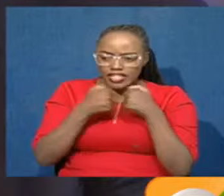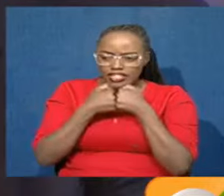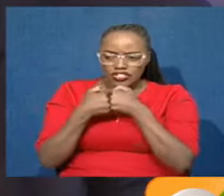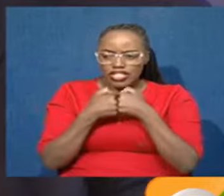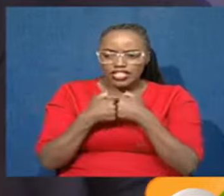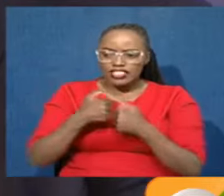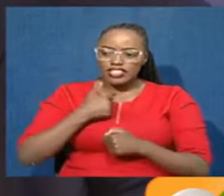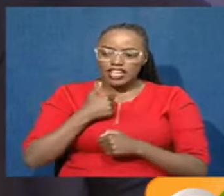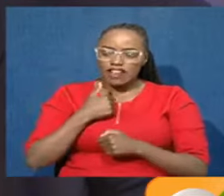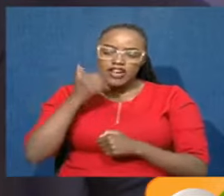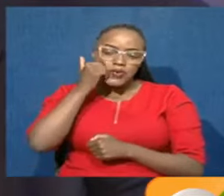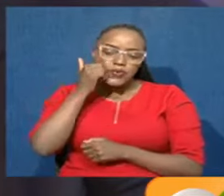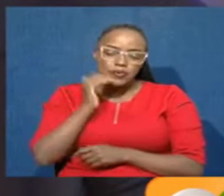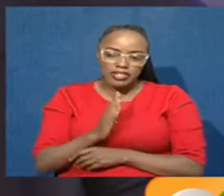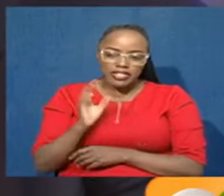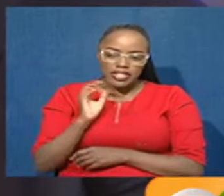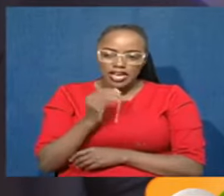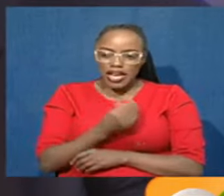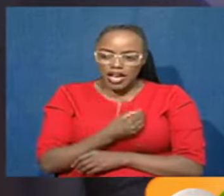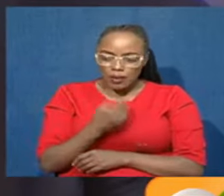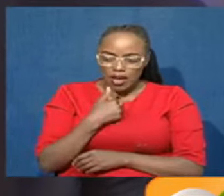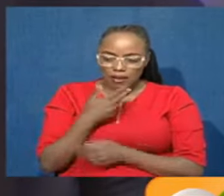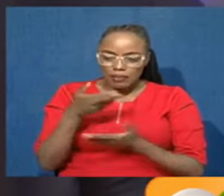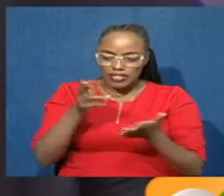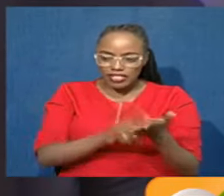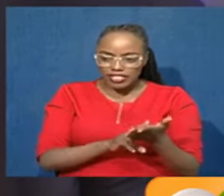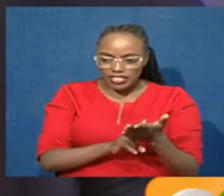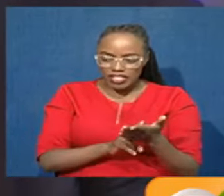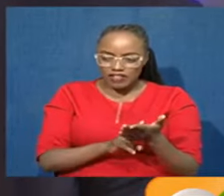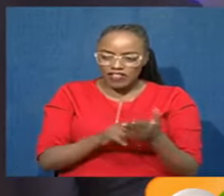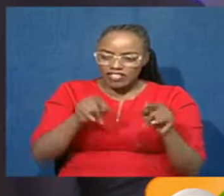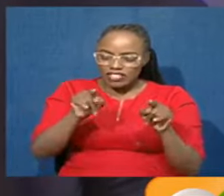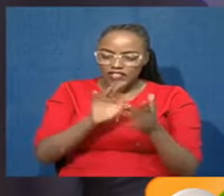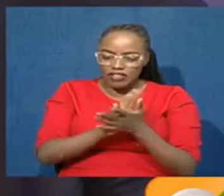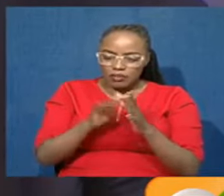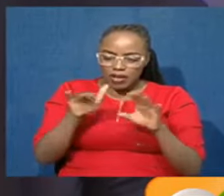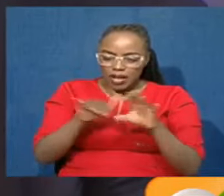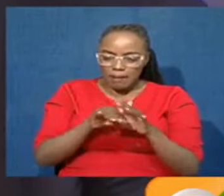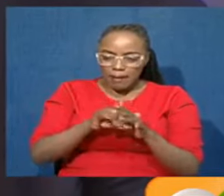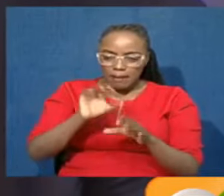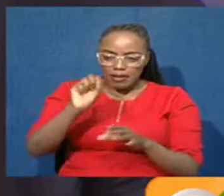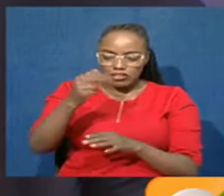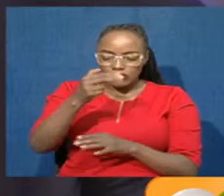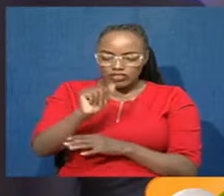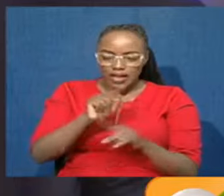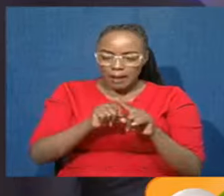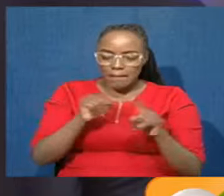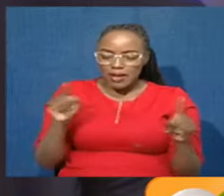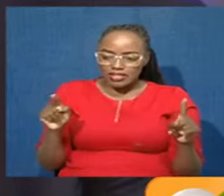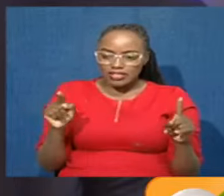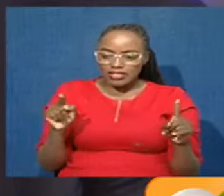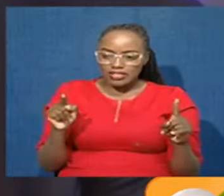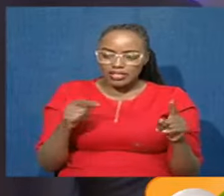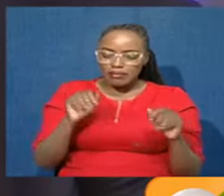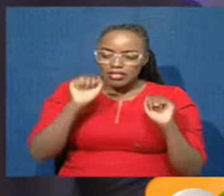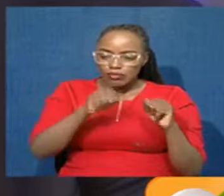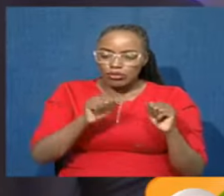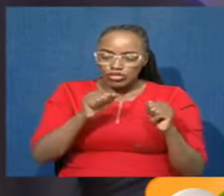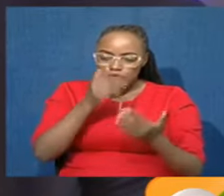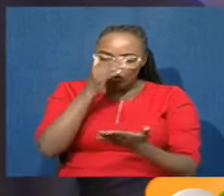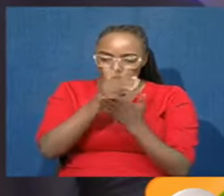of our patients getting registered, become members of SHA. But I can actually